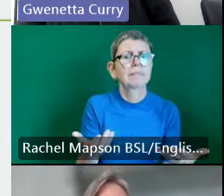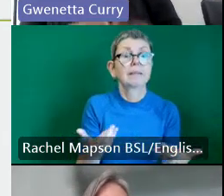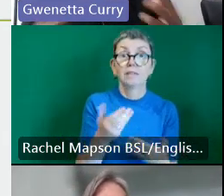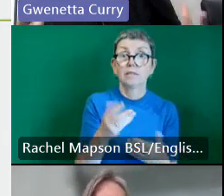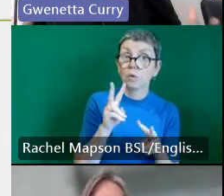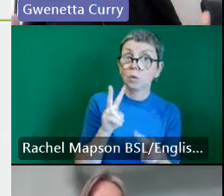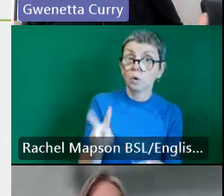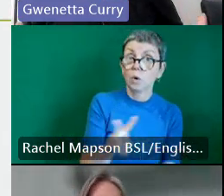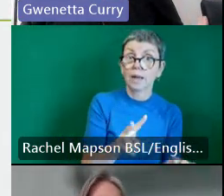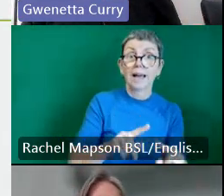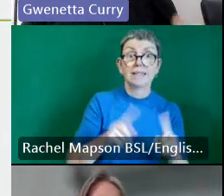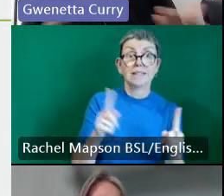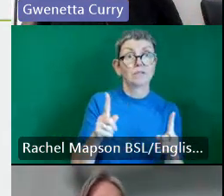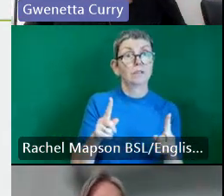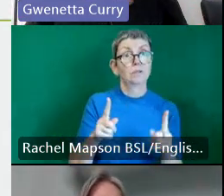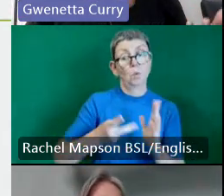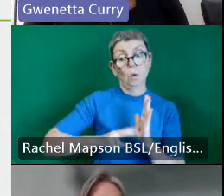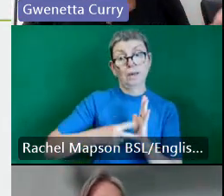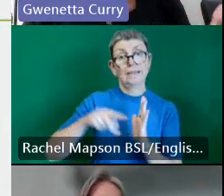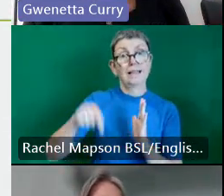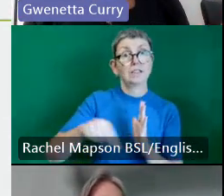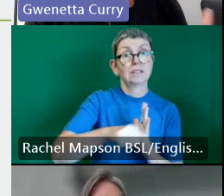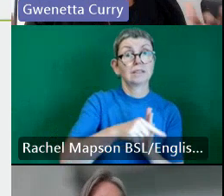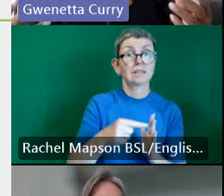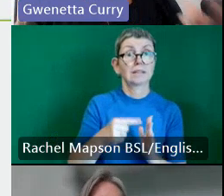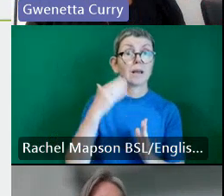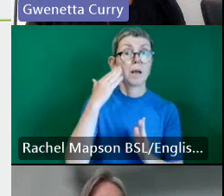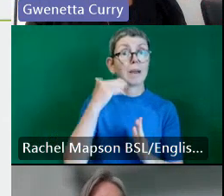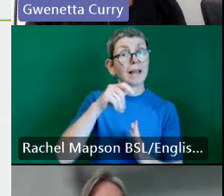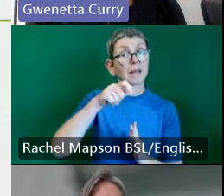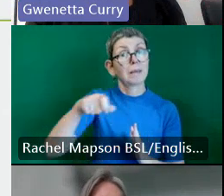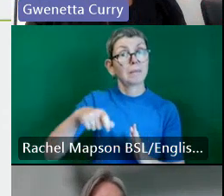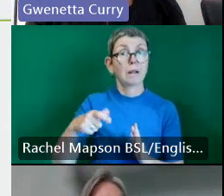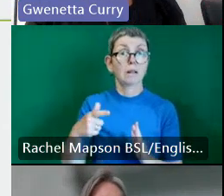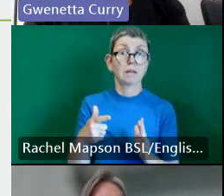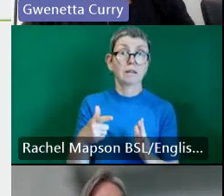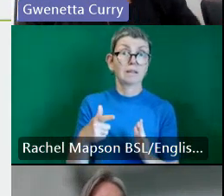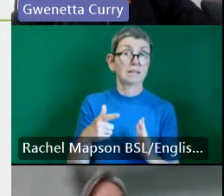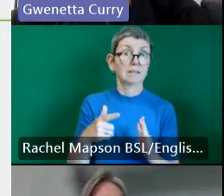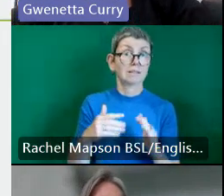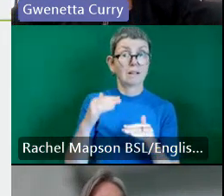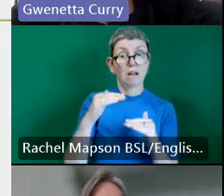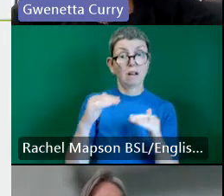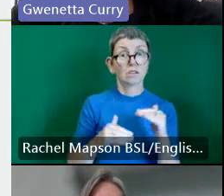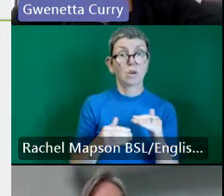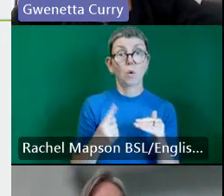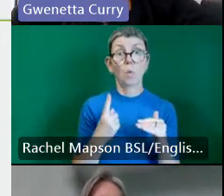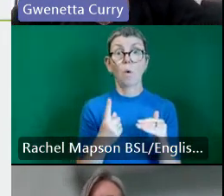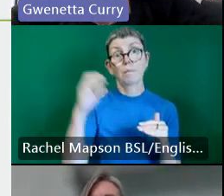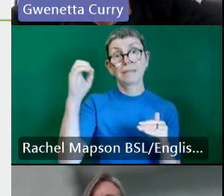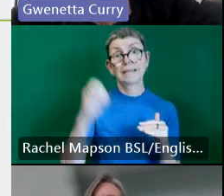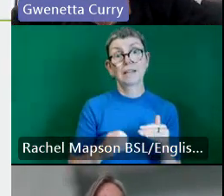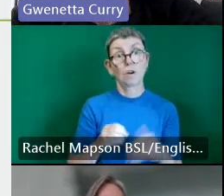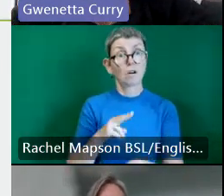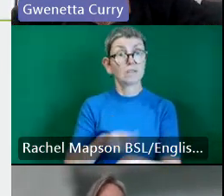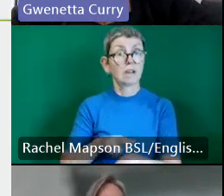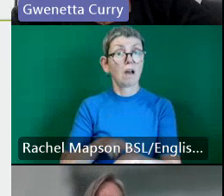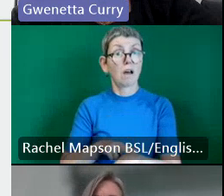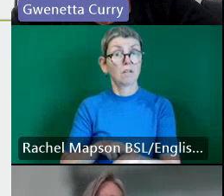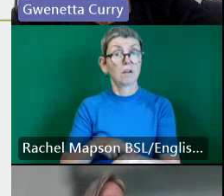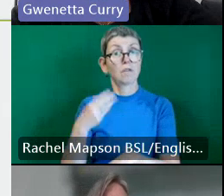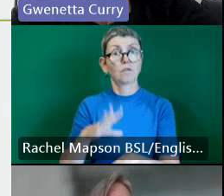institutions in the UK, Black people still account for less than 1% of the Black staff across the UK